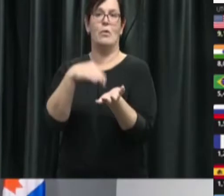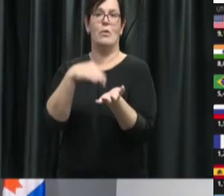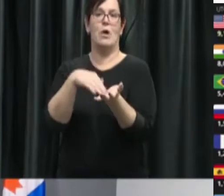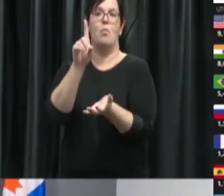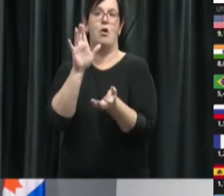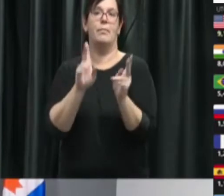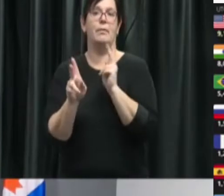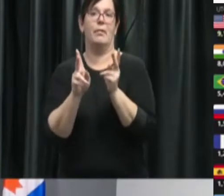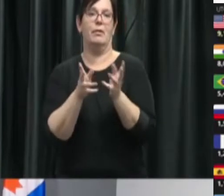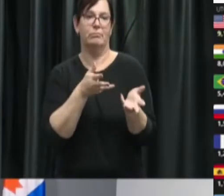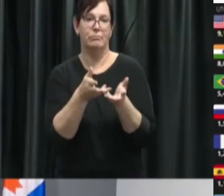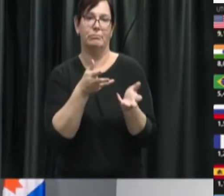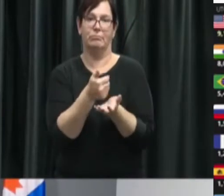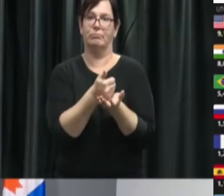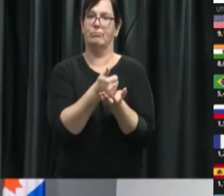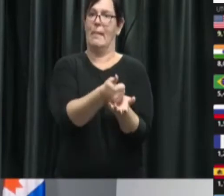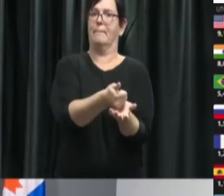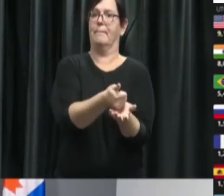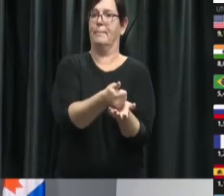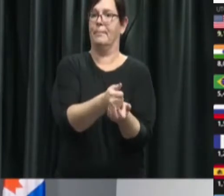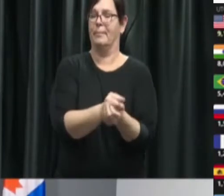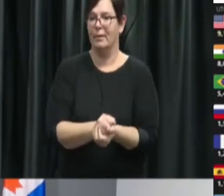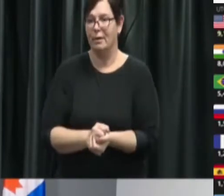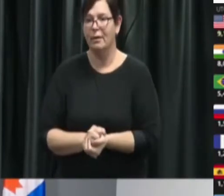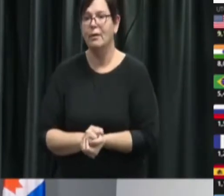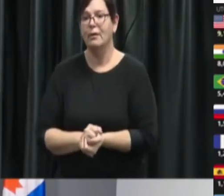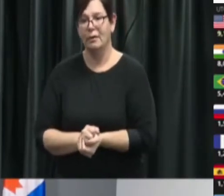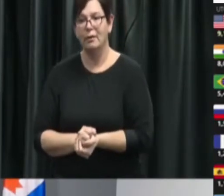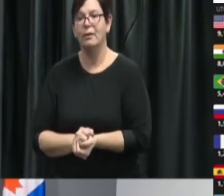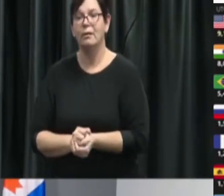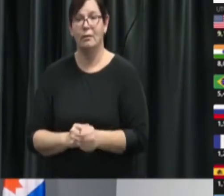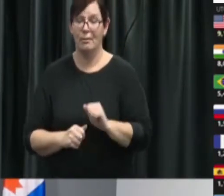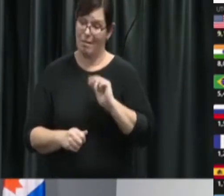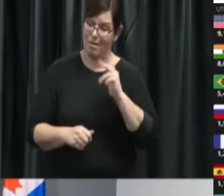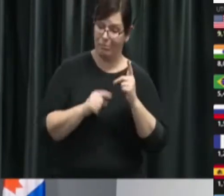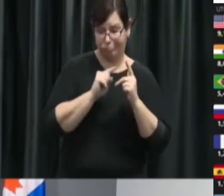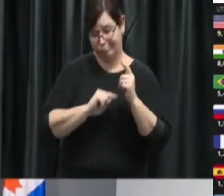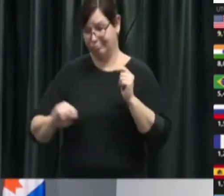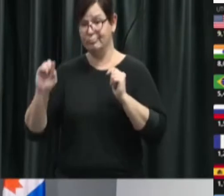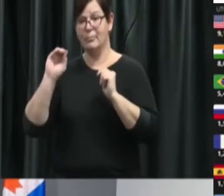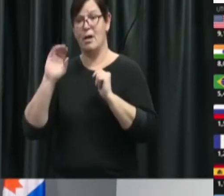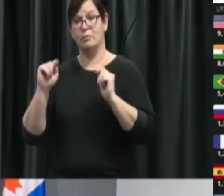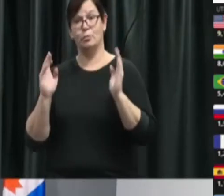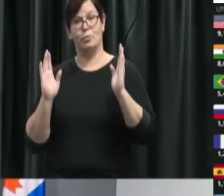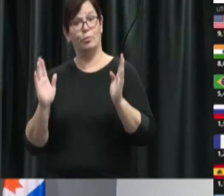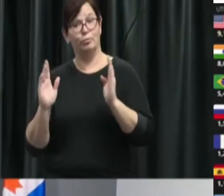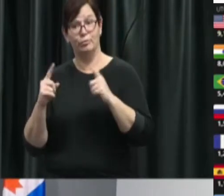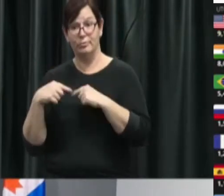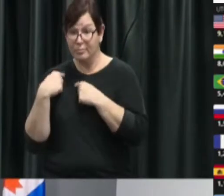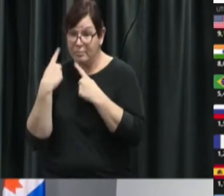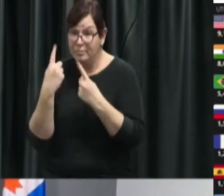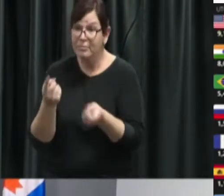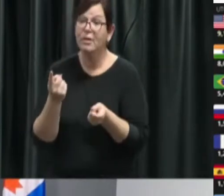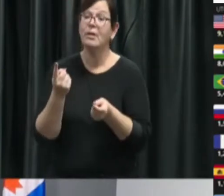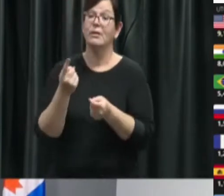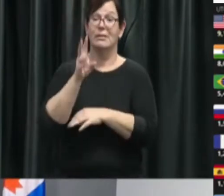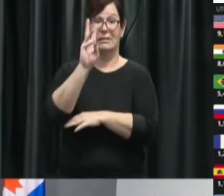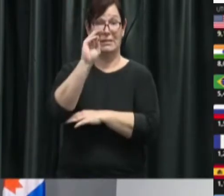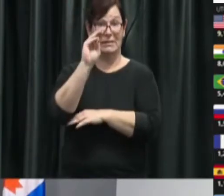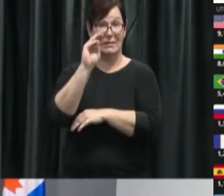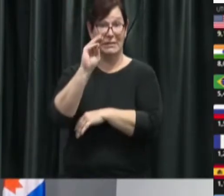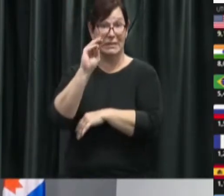Between mid-August and mid-October, we also provided nearly 60 information table setups and were able to reach more